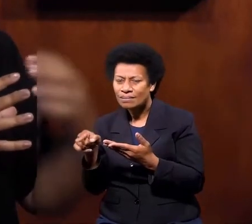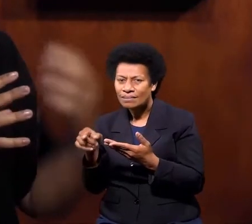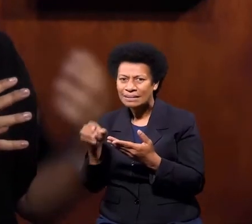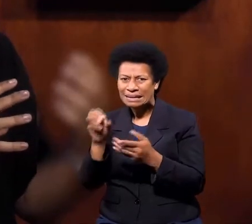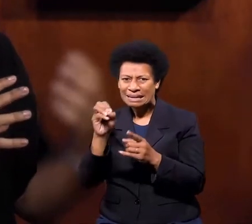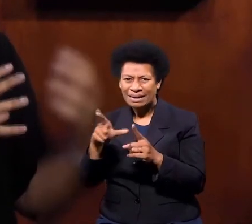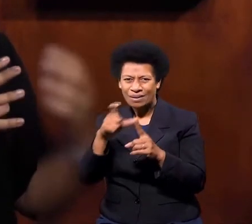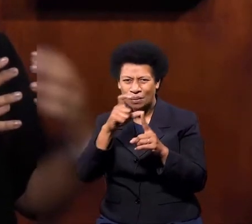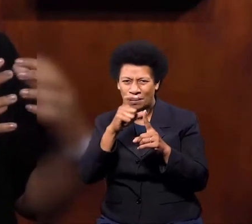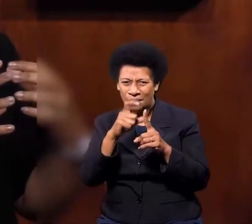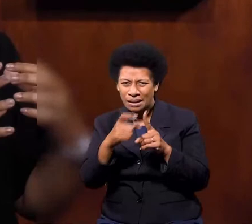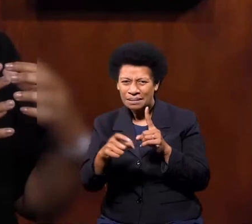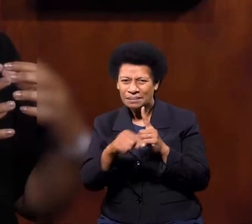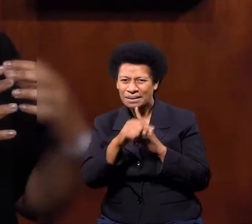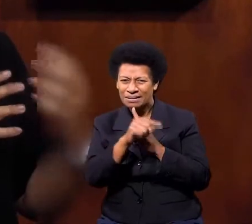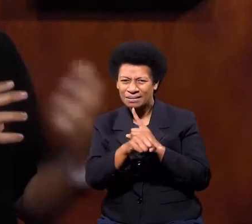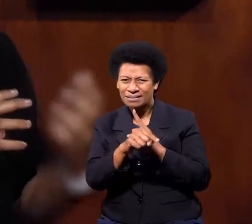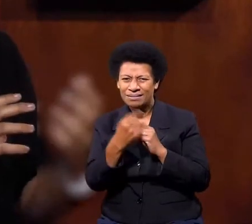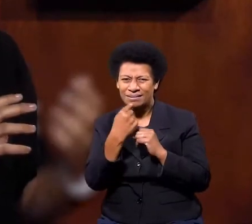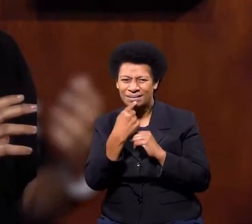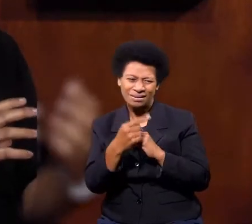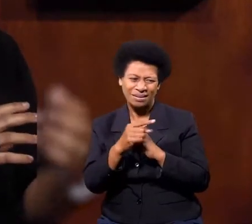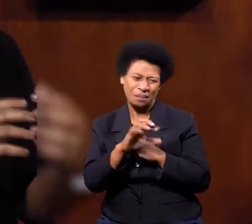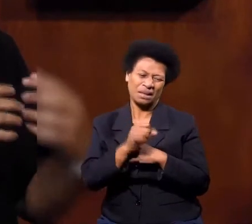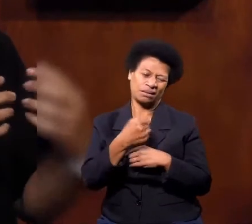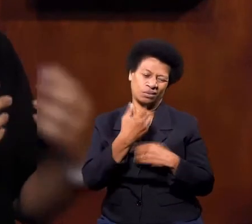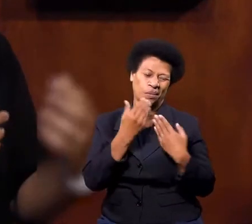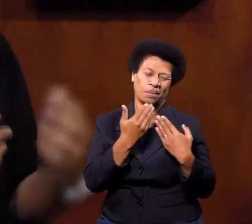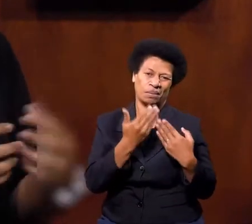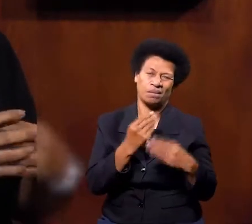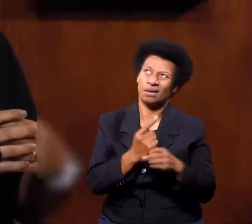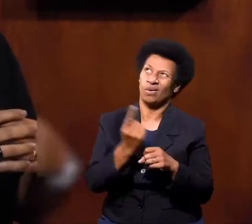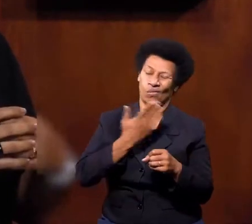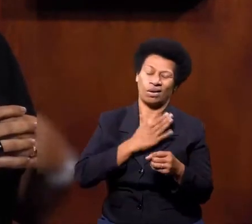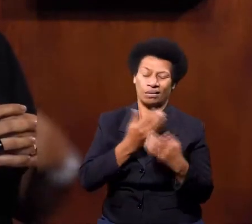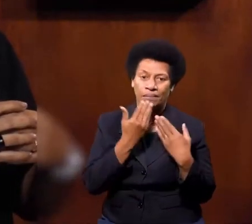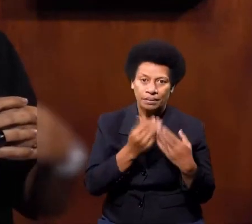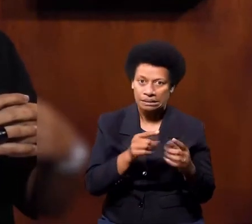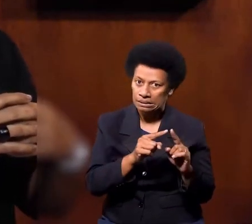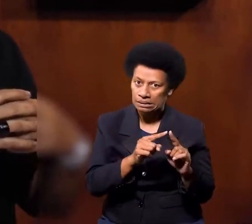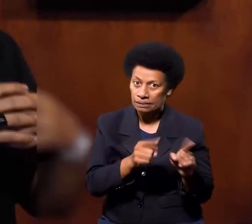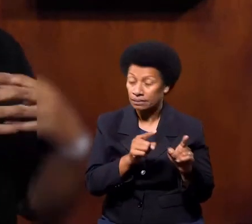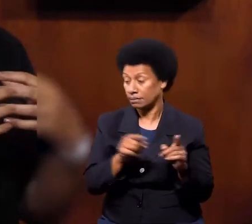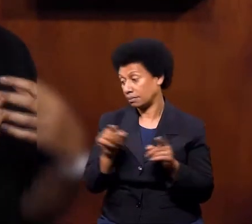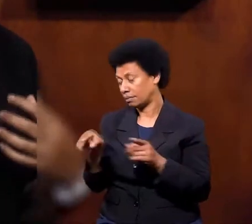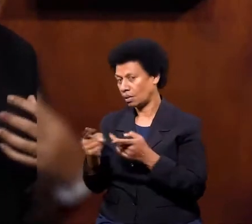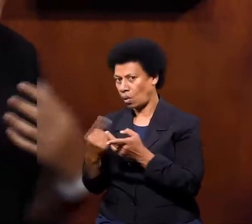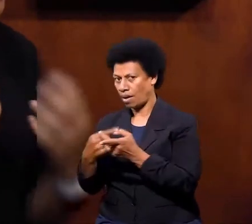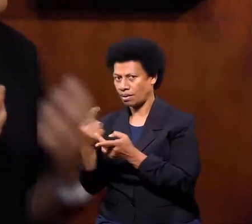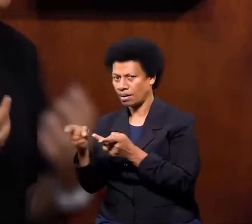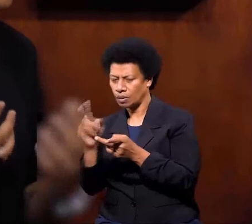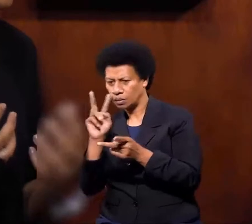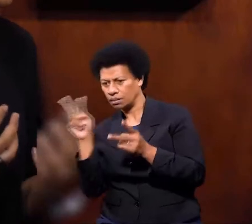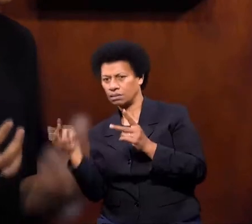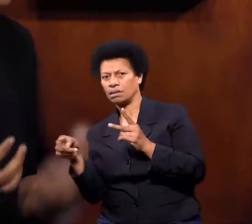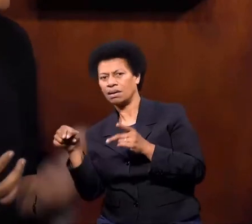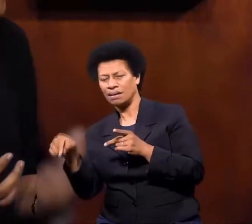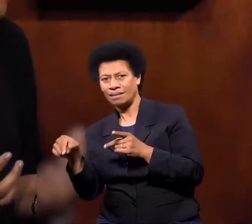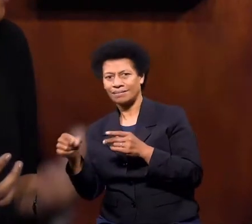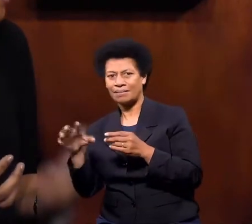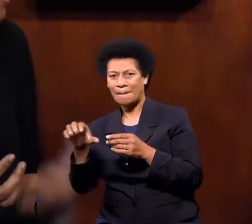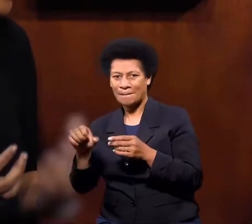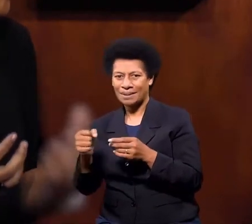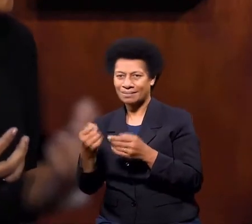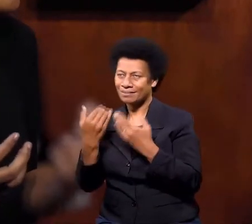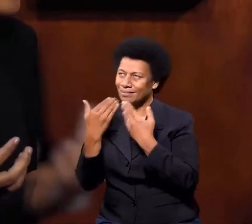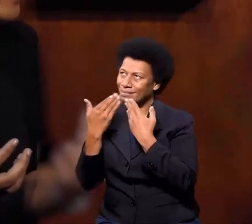a commandment as imperative as it is to obey, rather than when I see it as a privilege to